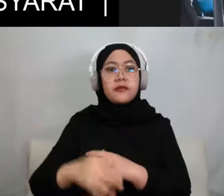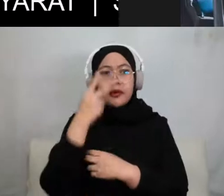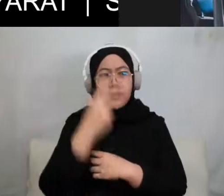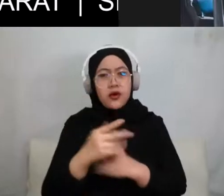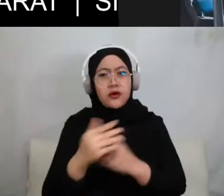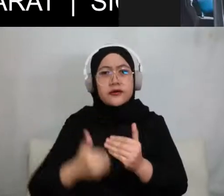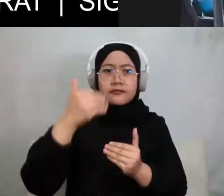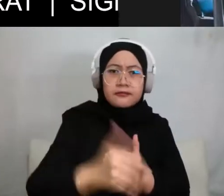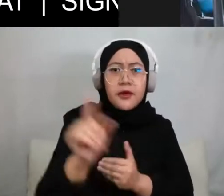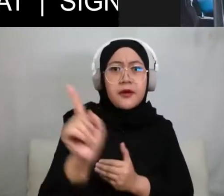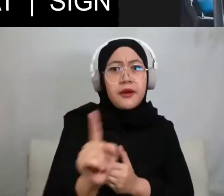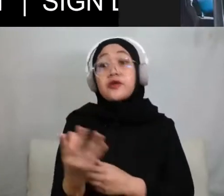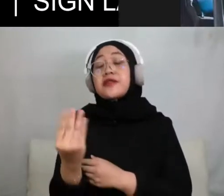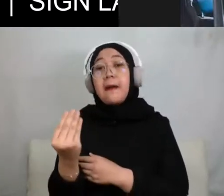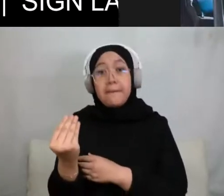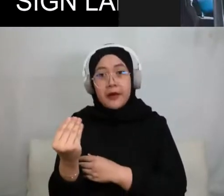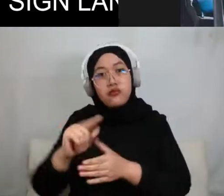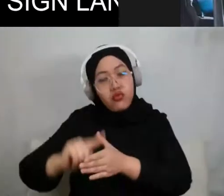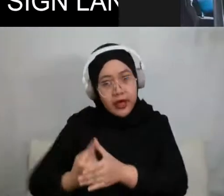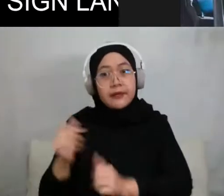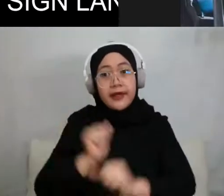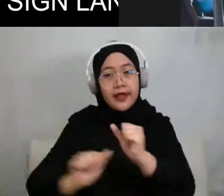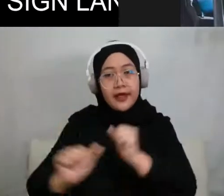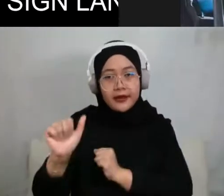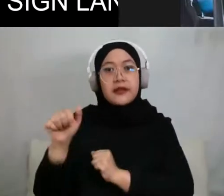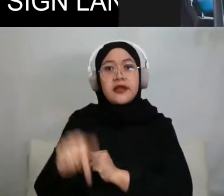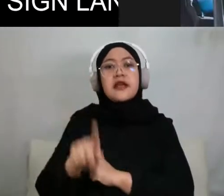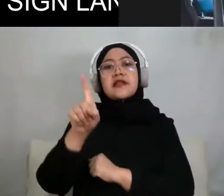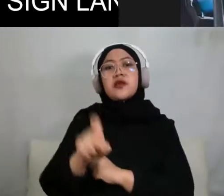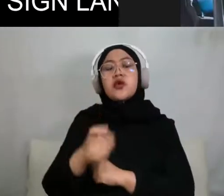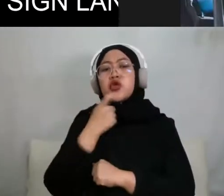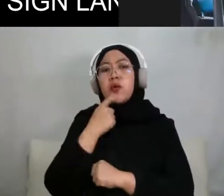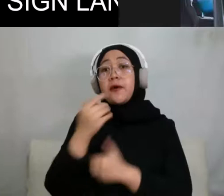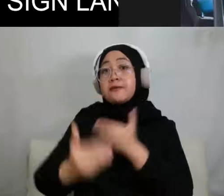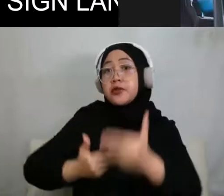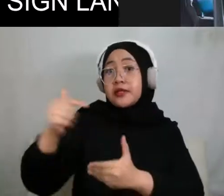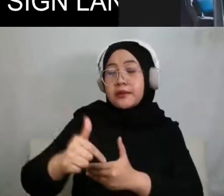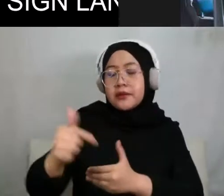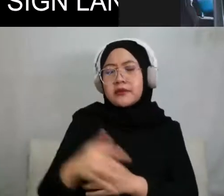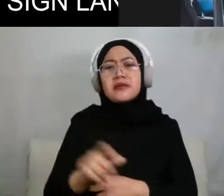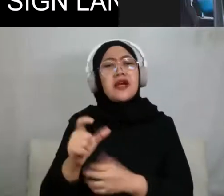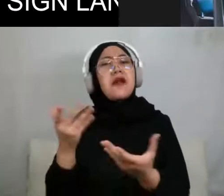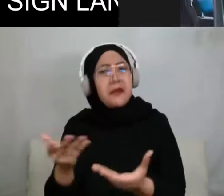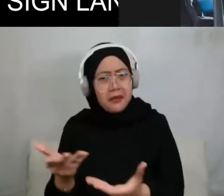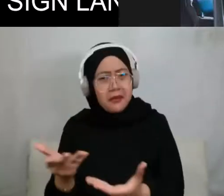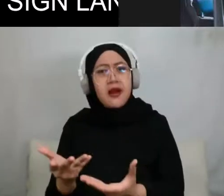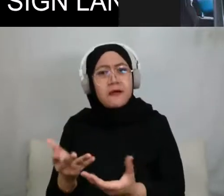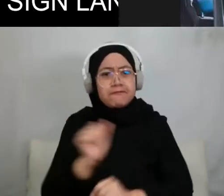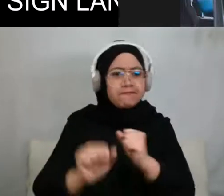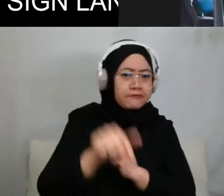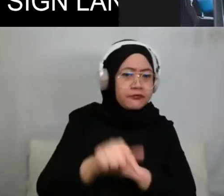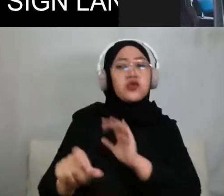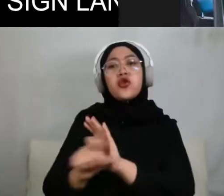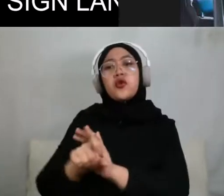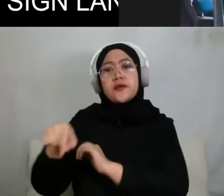make it happen. The only thing that we are still working out is how we are doing it. So for example, now we have the